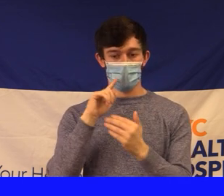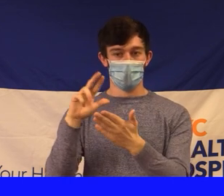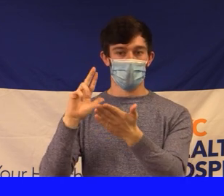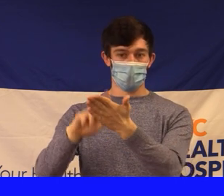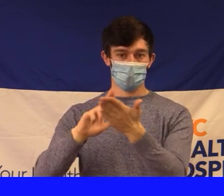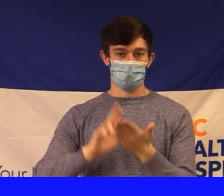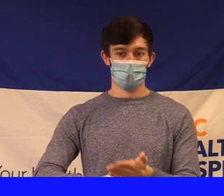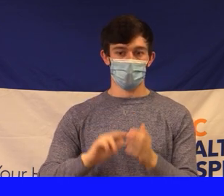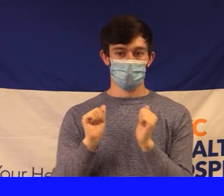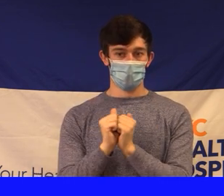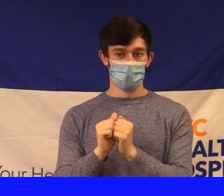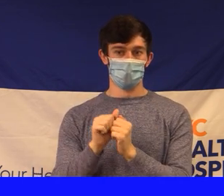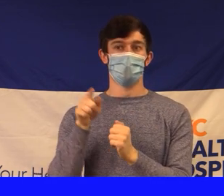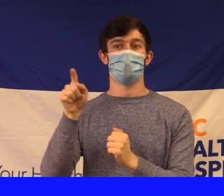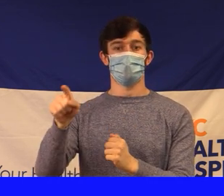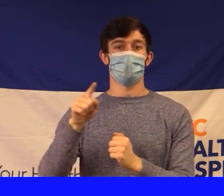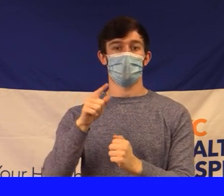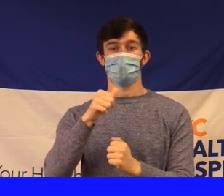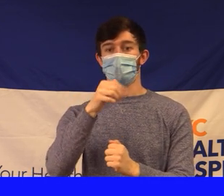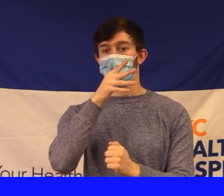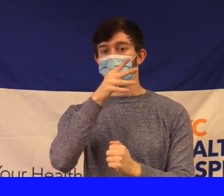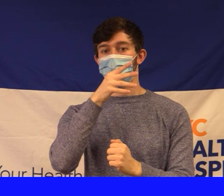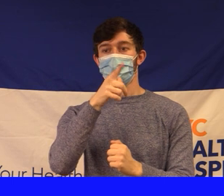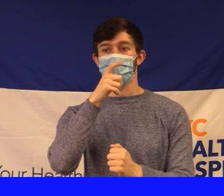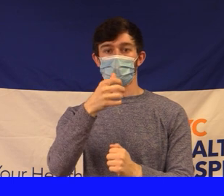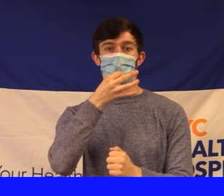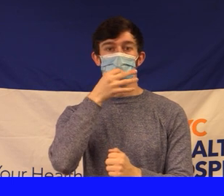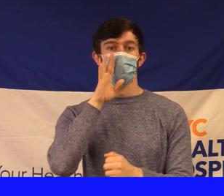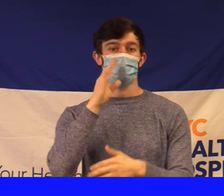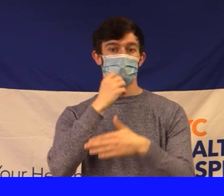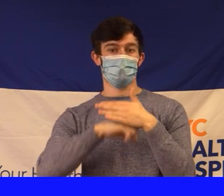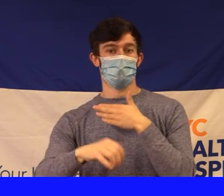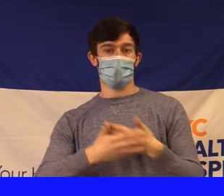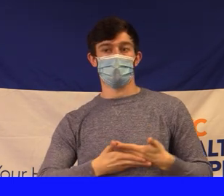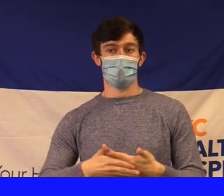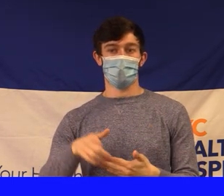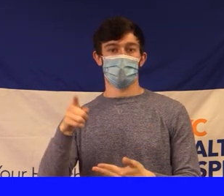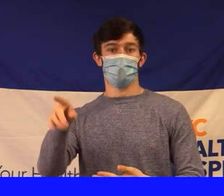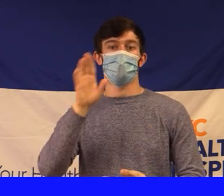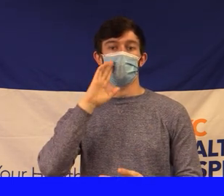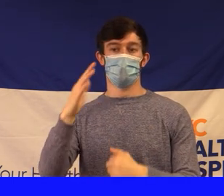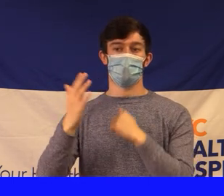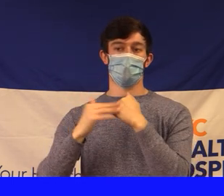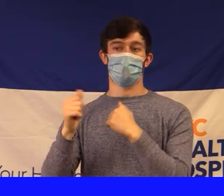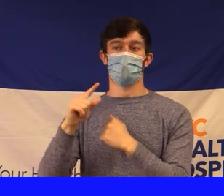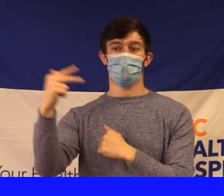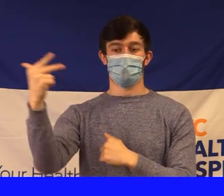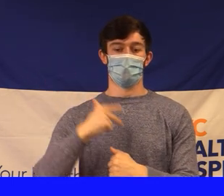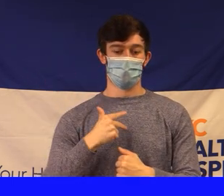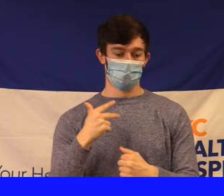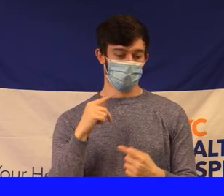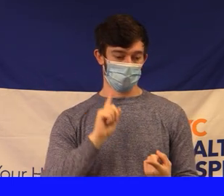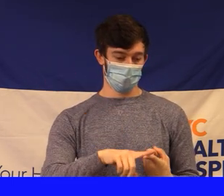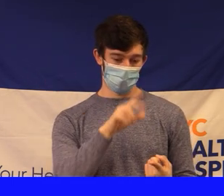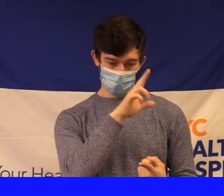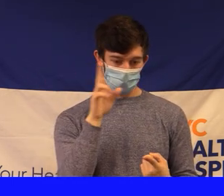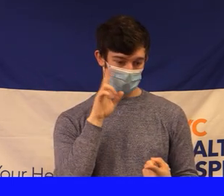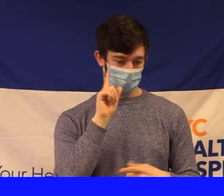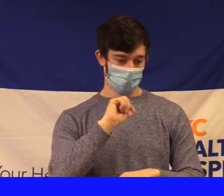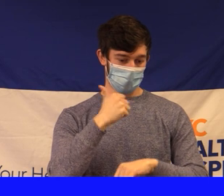to bring expectant mothers in for their prenatal care, and then if it's not an emergency and it can be scheduled for their